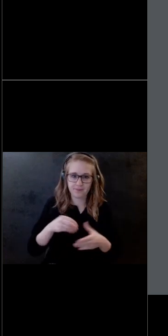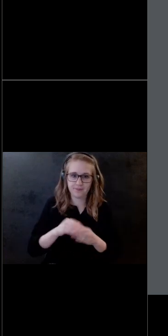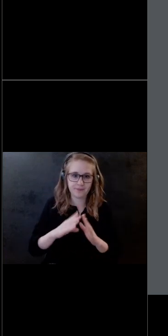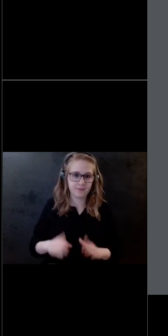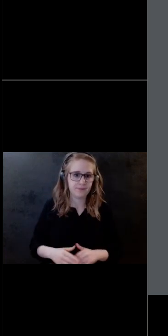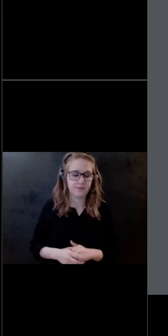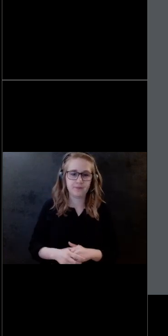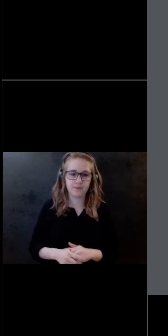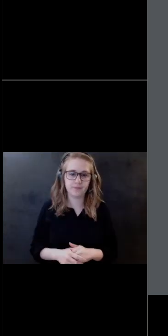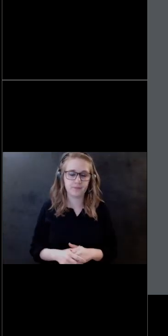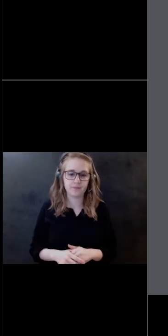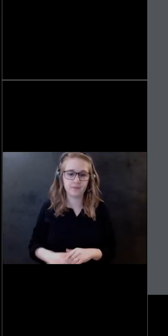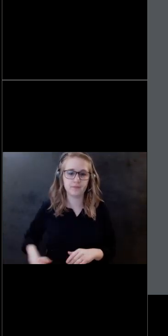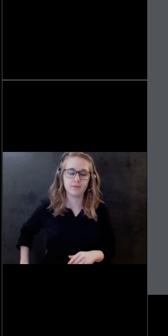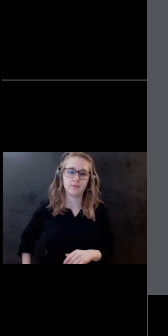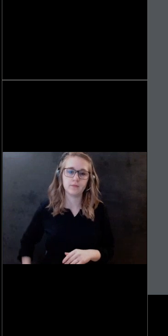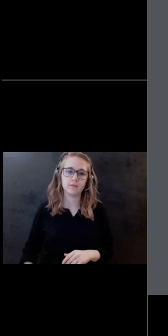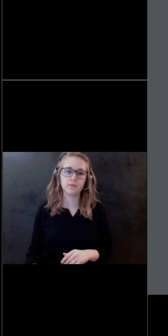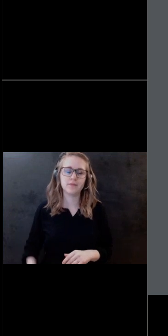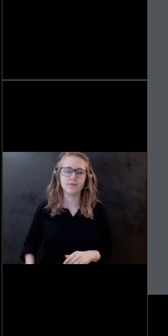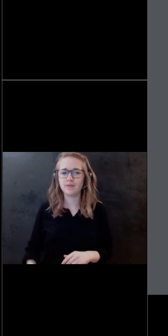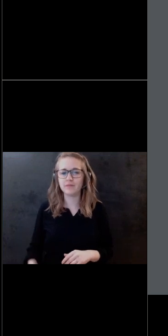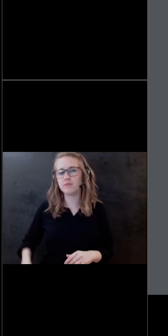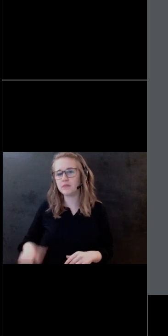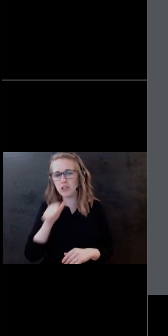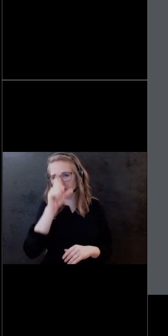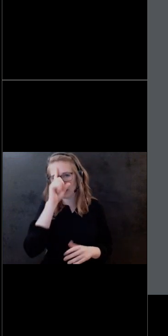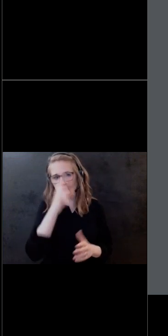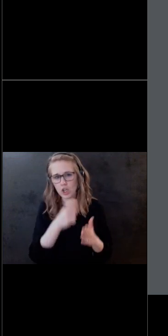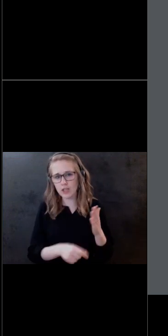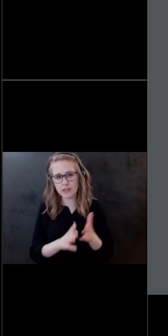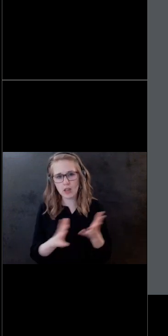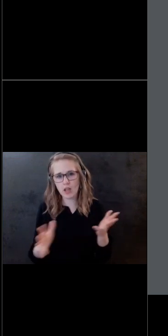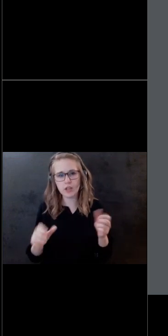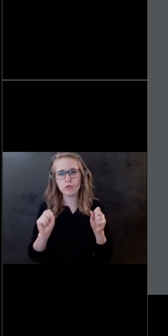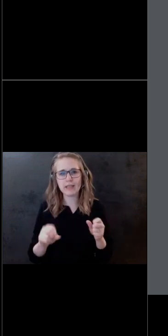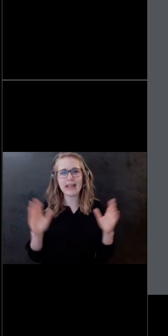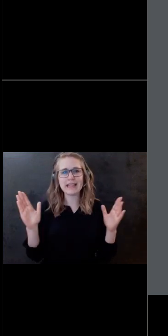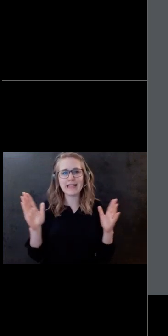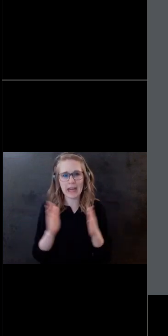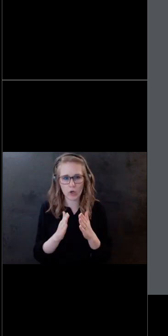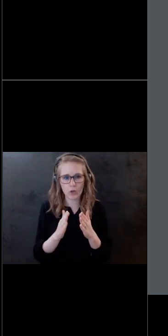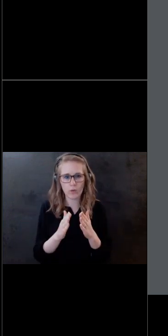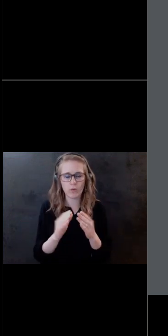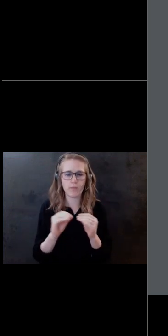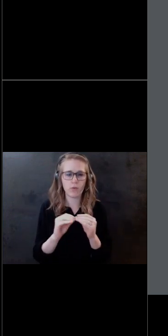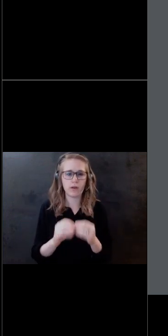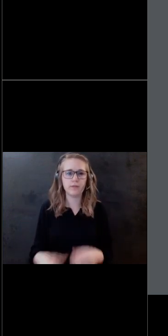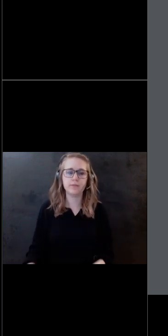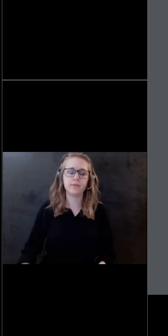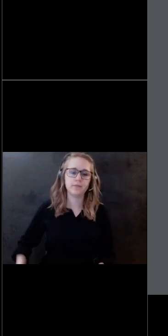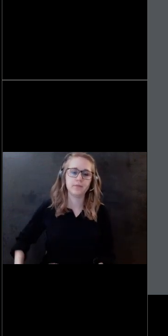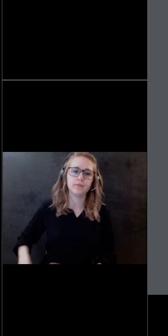So, but that doesn't, I don't think that costs that much. You can narrow the scope a lot on that. I can support this,